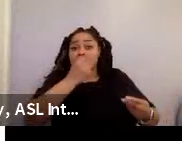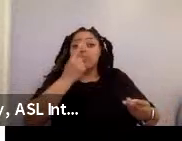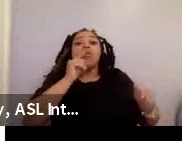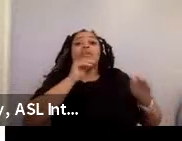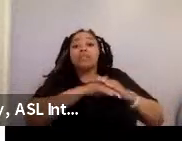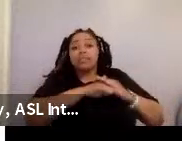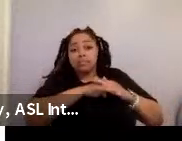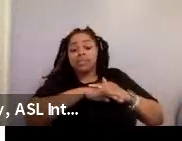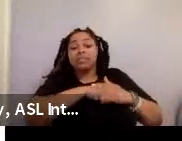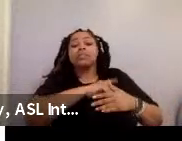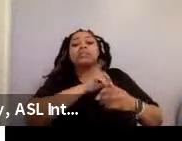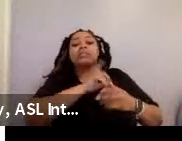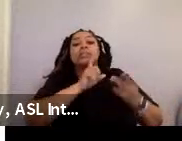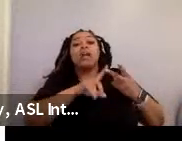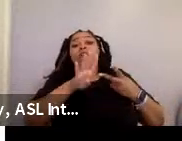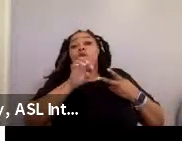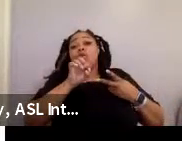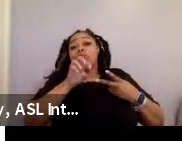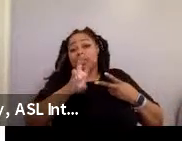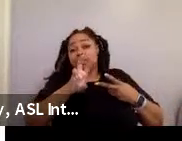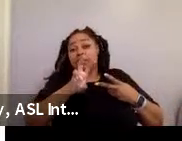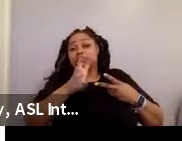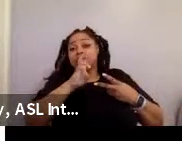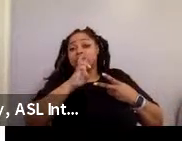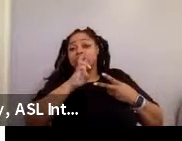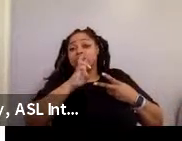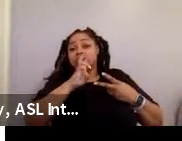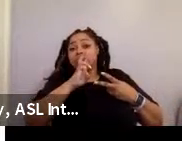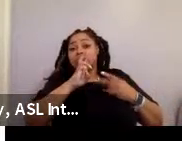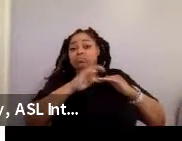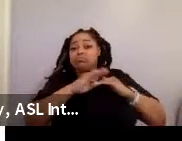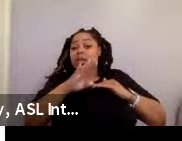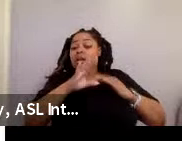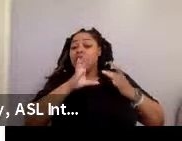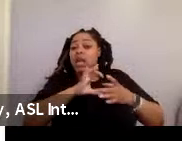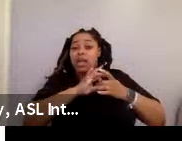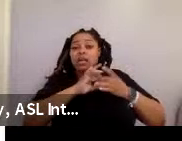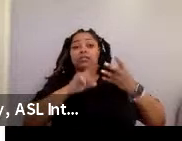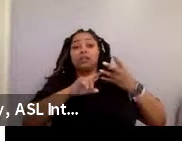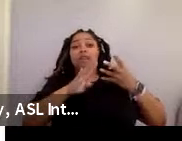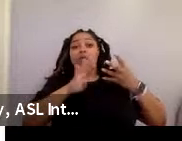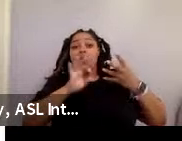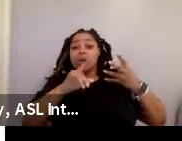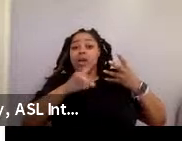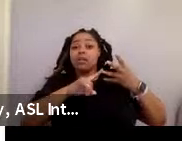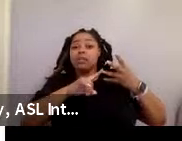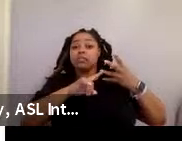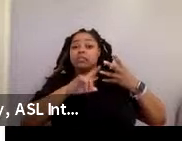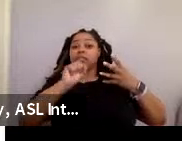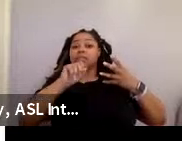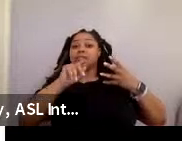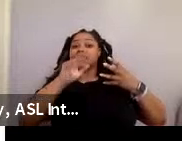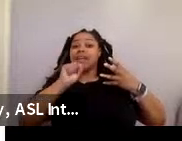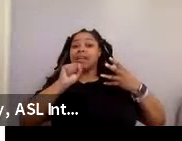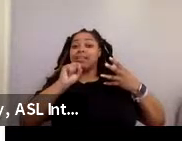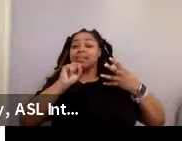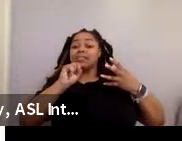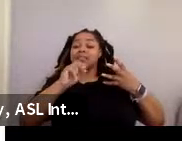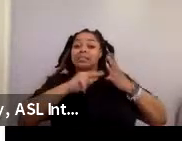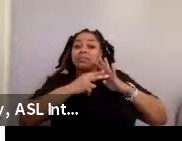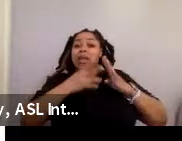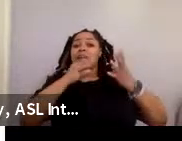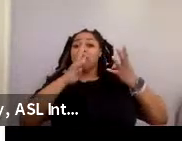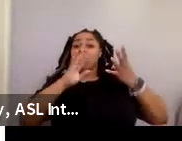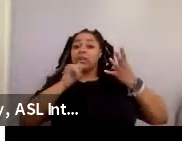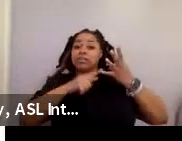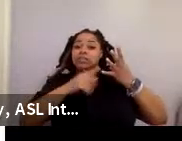accessibility, 406, standard connections, 409, status indicators, and 410,